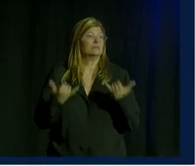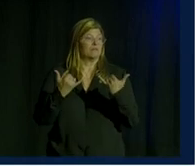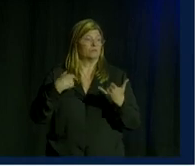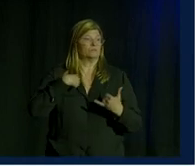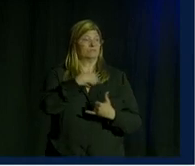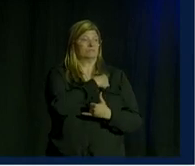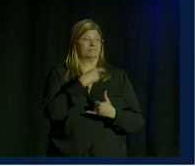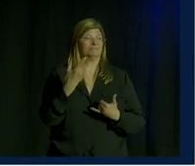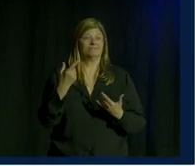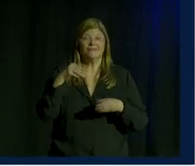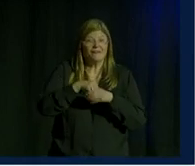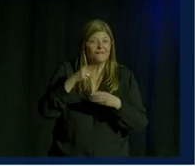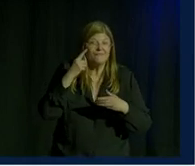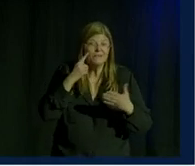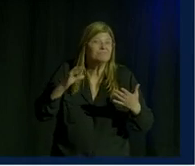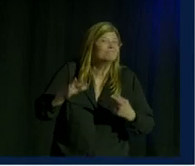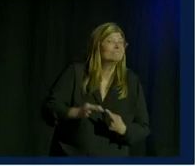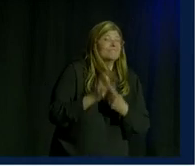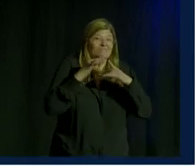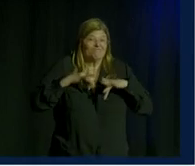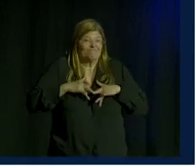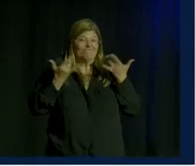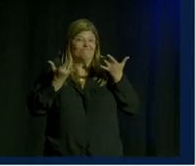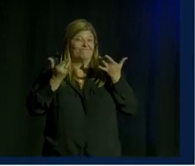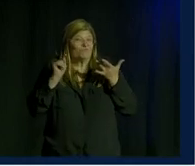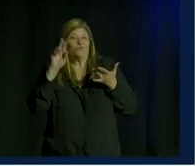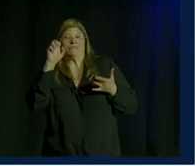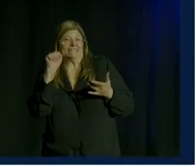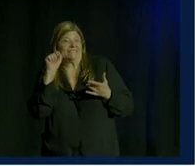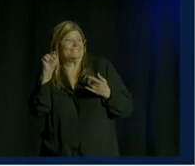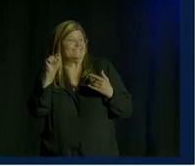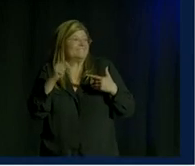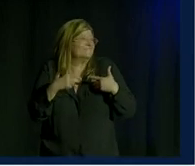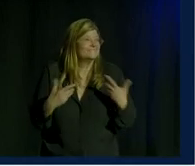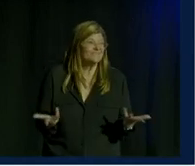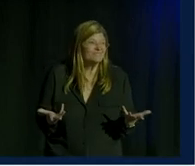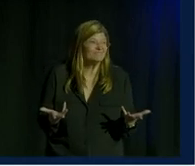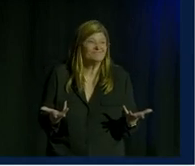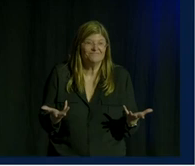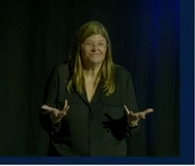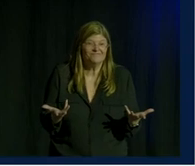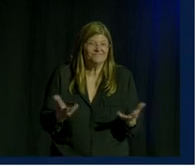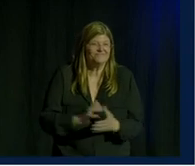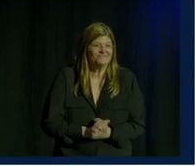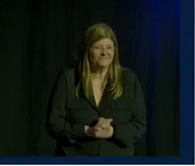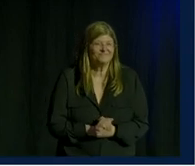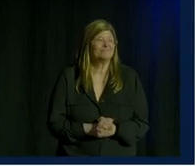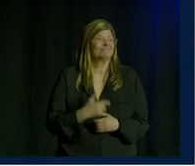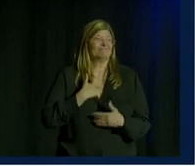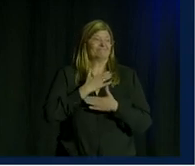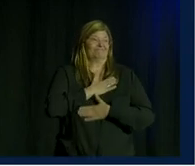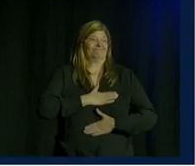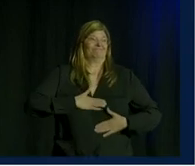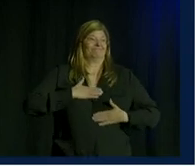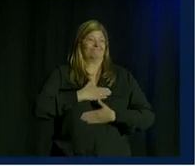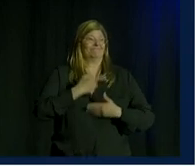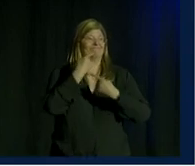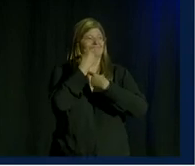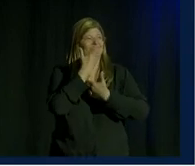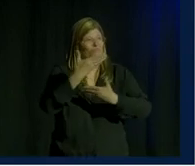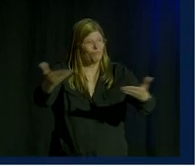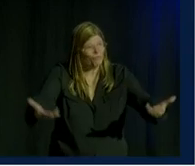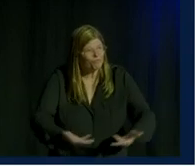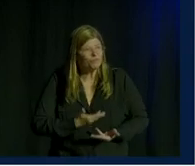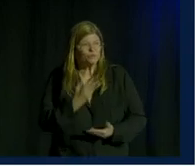Speaking of small businesses, I'm excited to be here to share another exciting announcement related to small